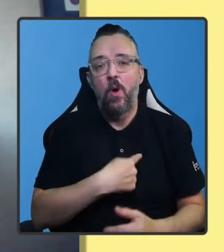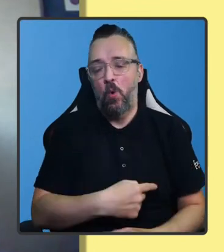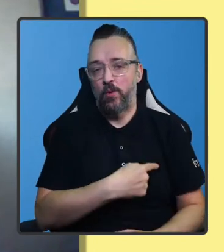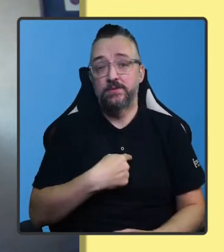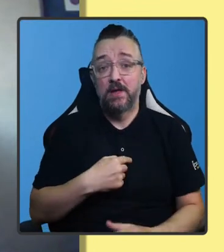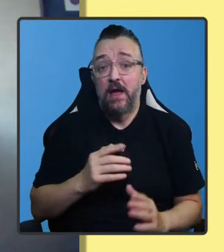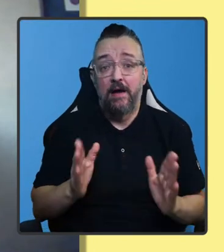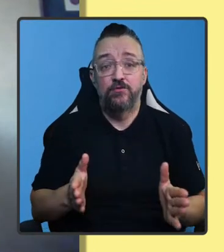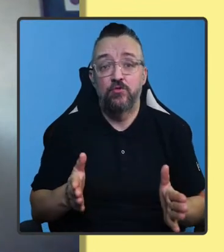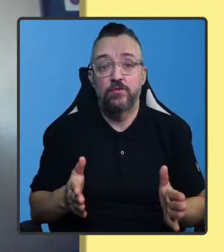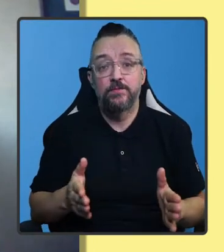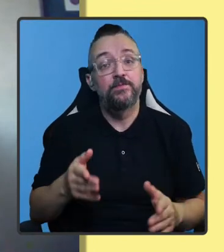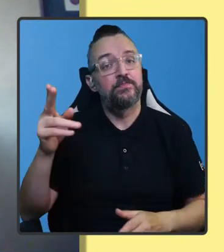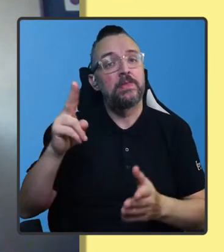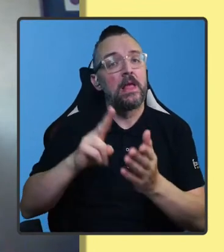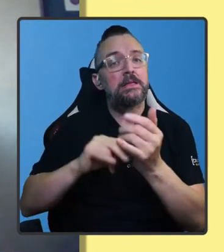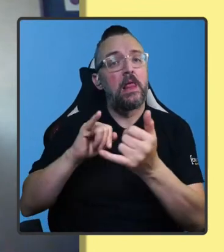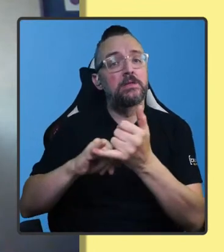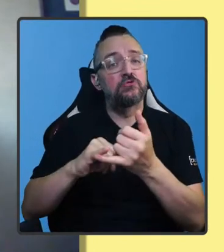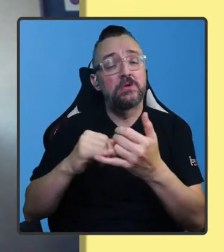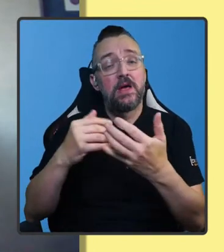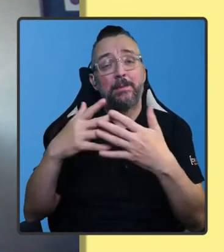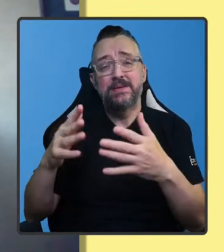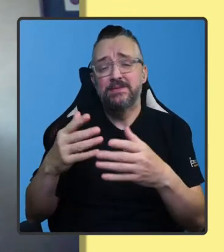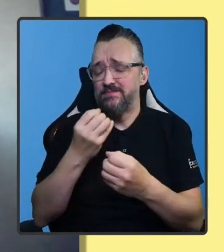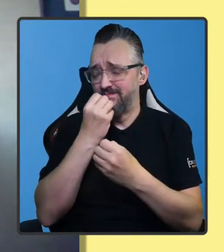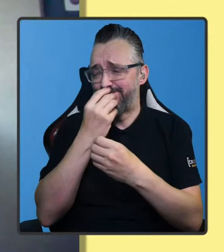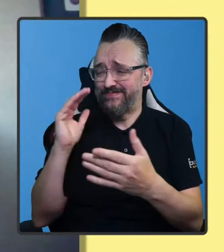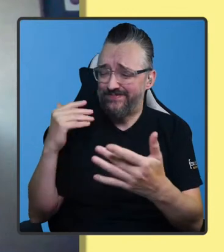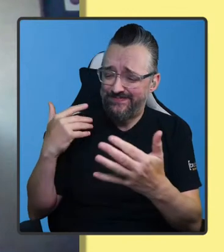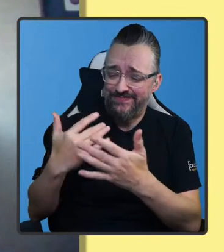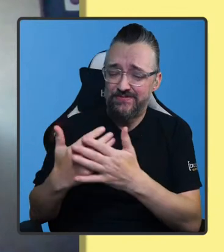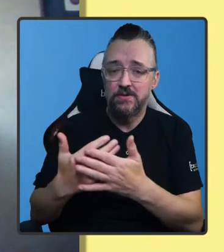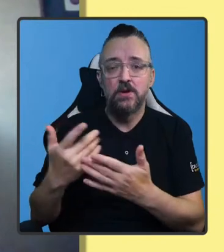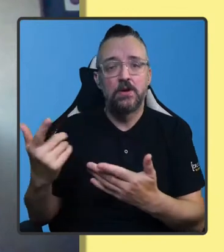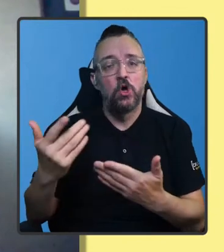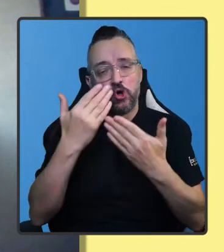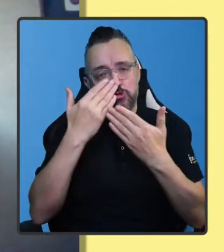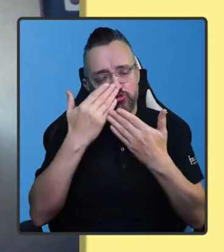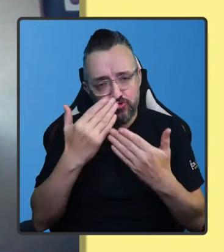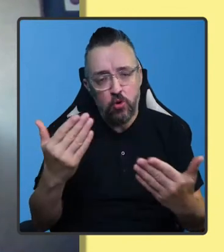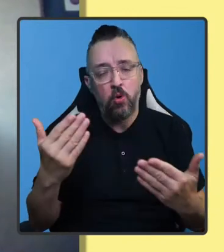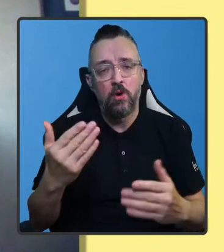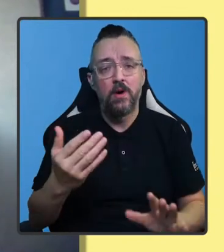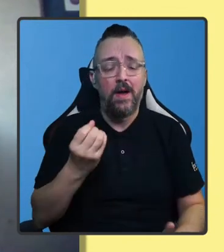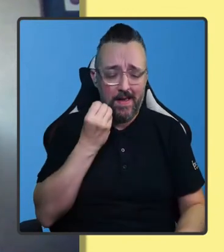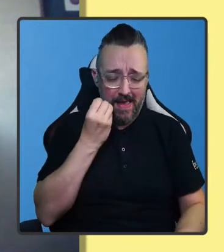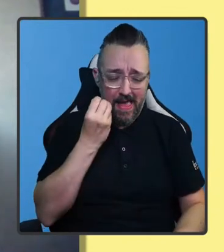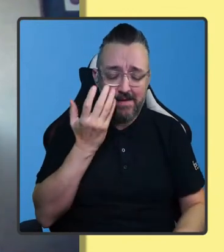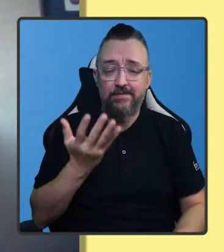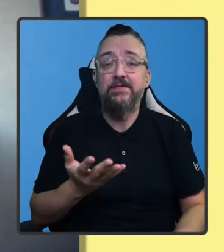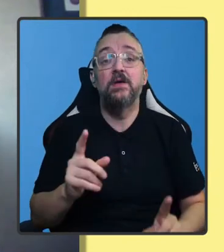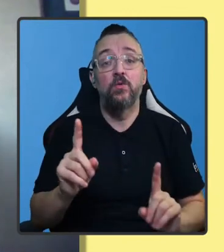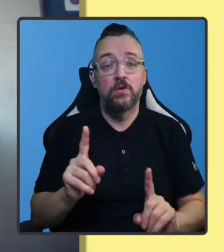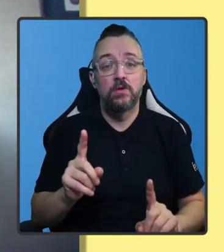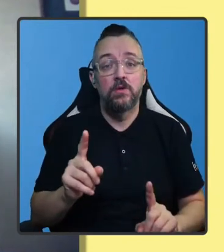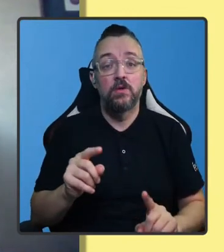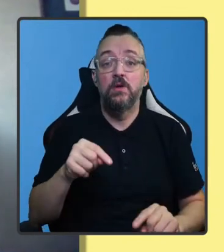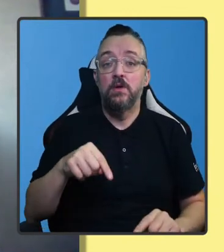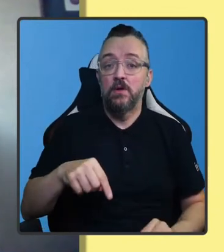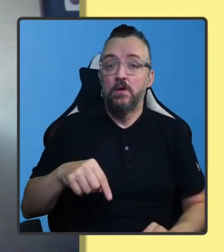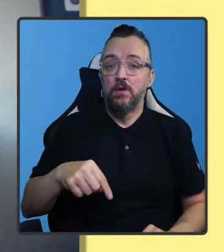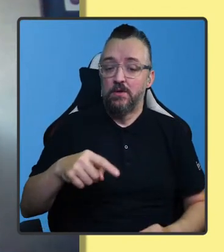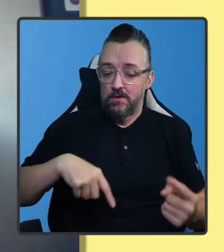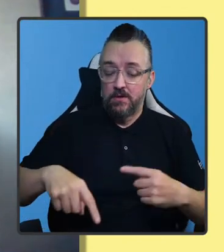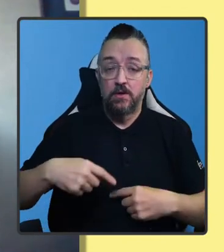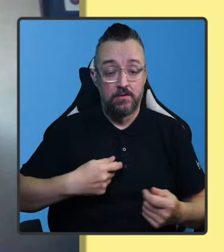our leader, Nicola Sturgeon, has been doing so brilliantly, demonstrating day in and day out that we are and we will be better governed